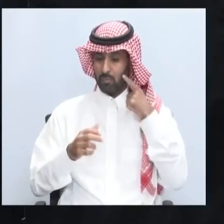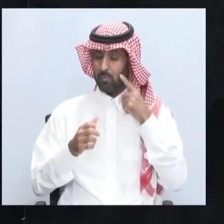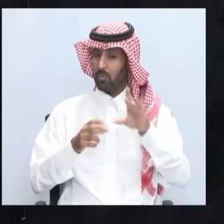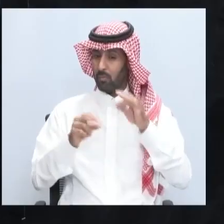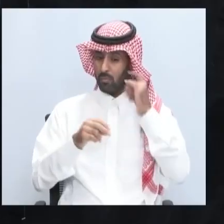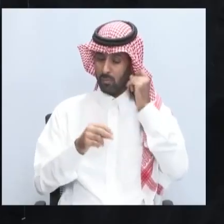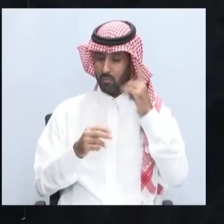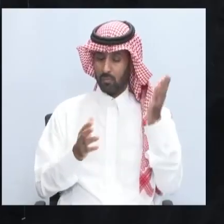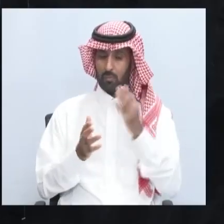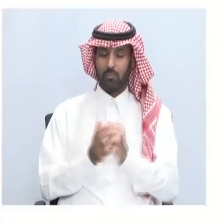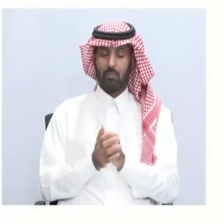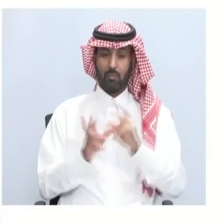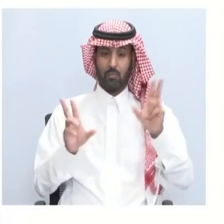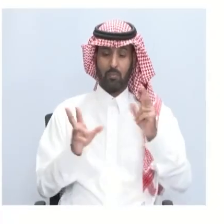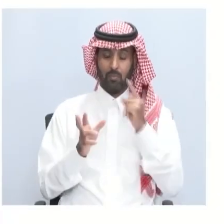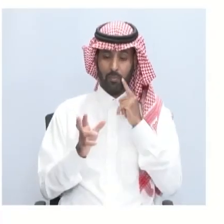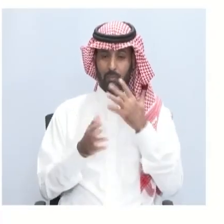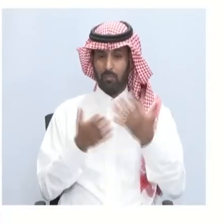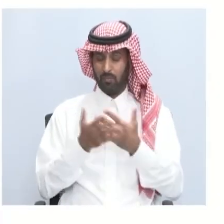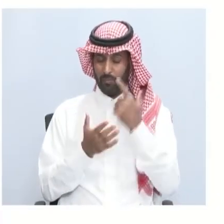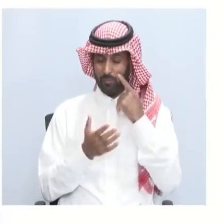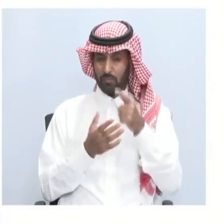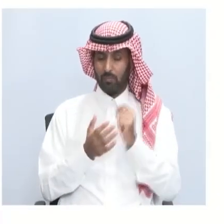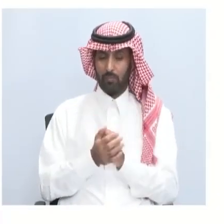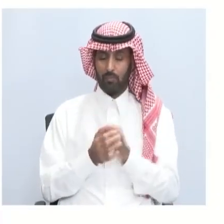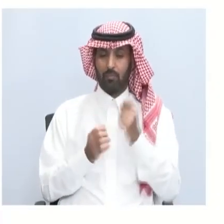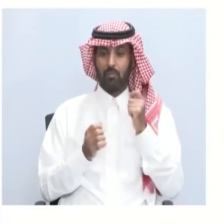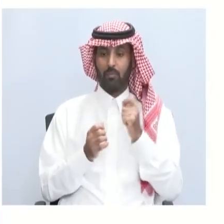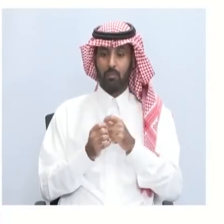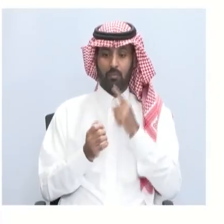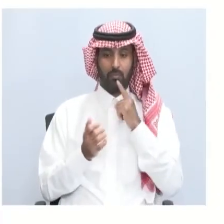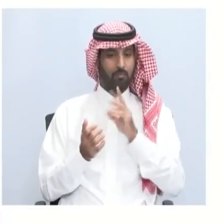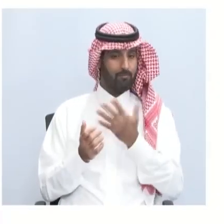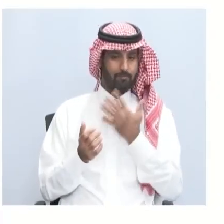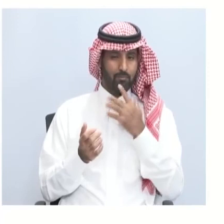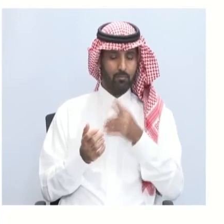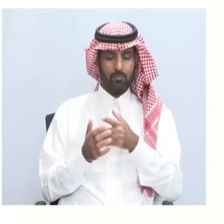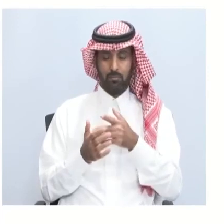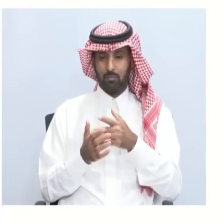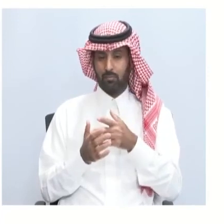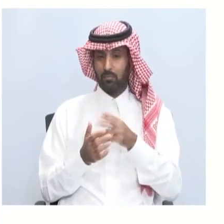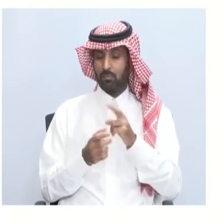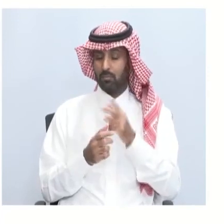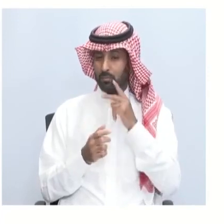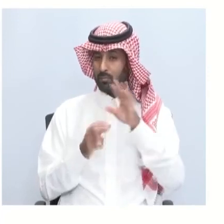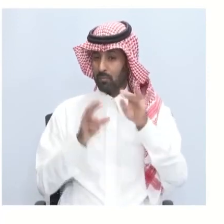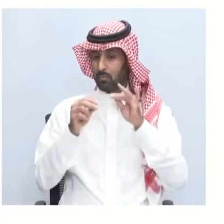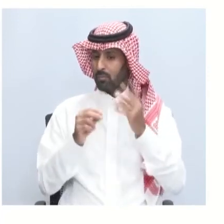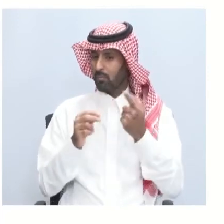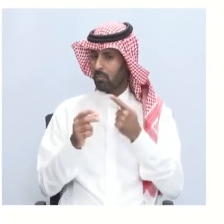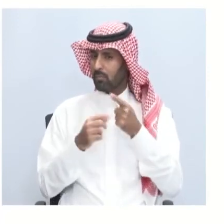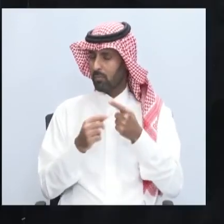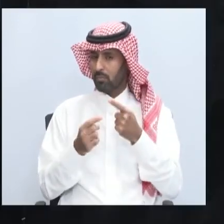from. If it's fictional, fictional means not real life story, what will the stories be about?